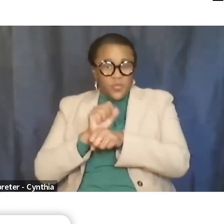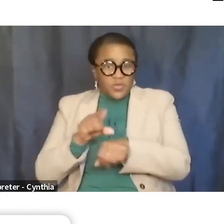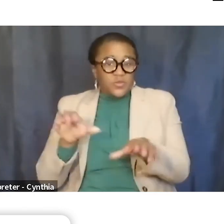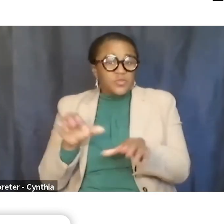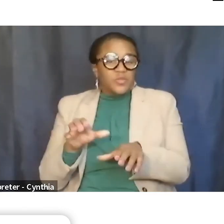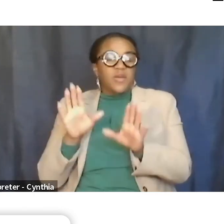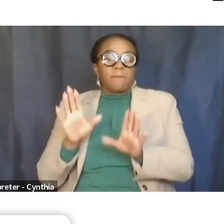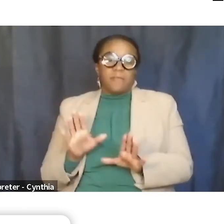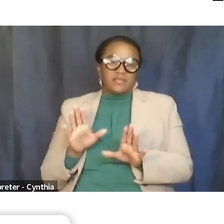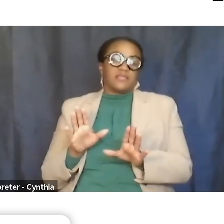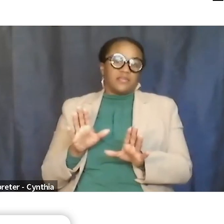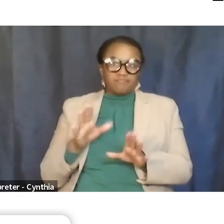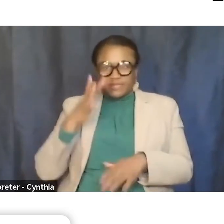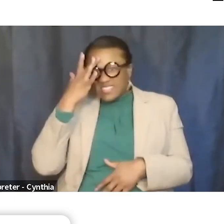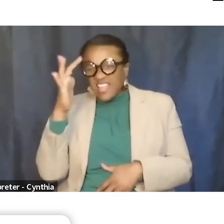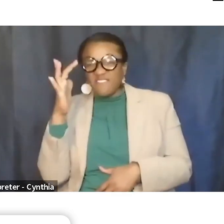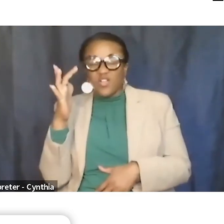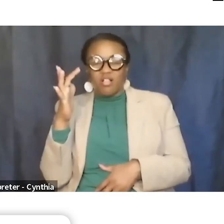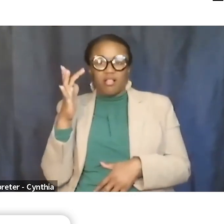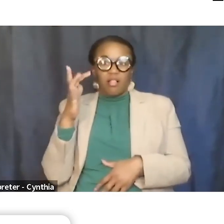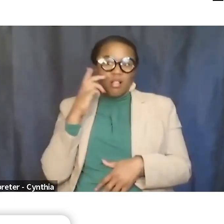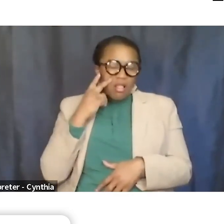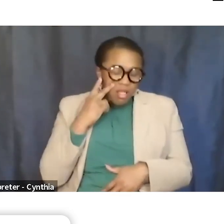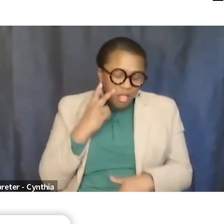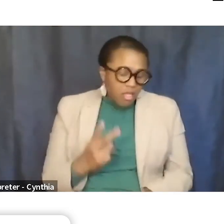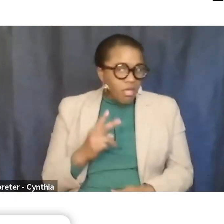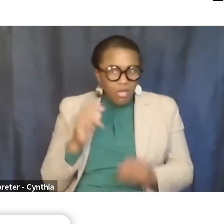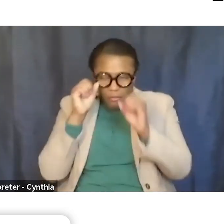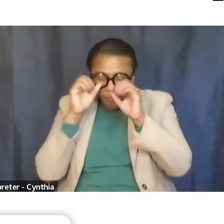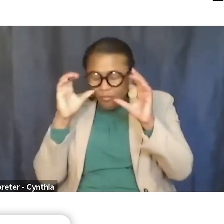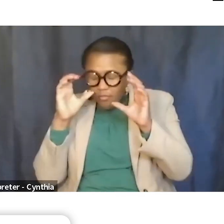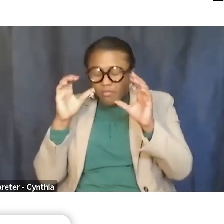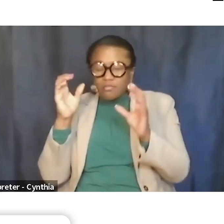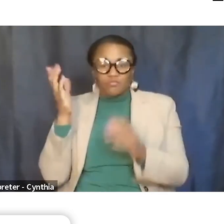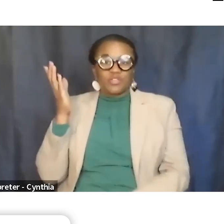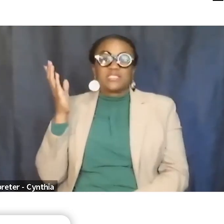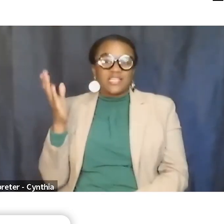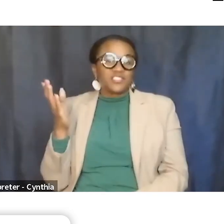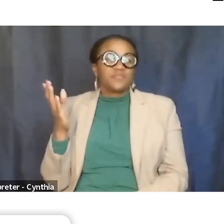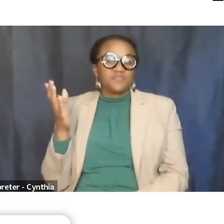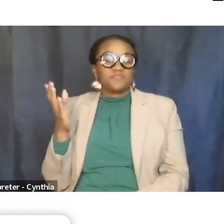this amazing, insightful, eye-opening presentation.